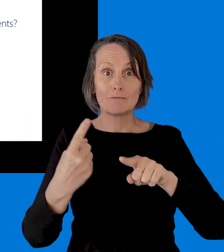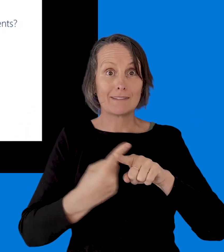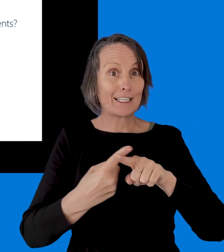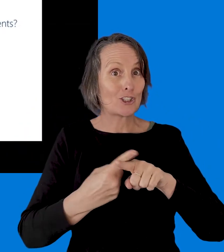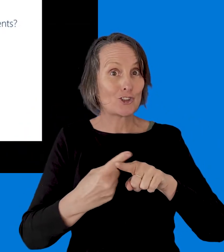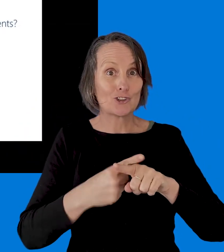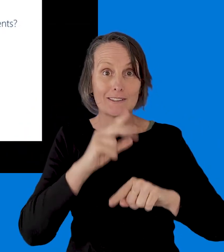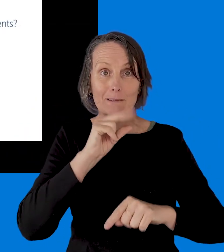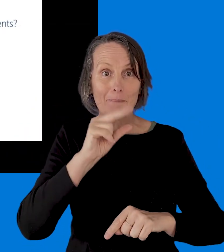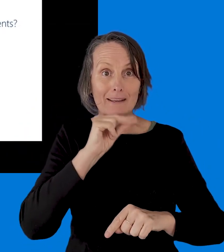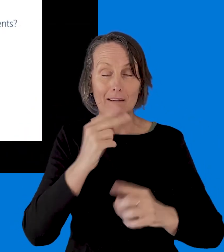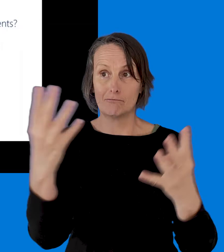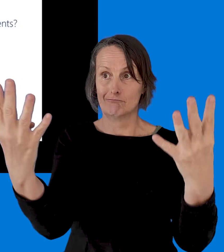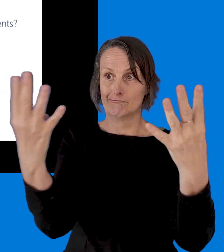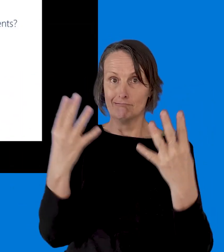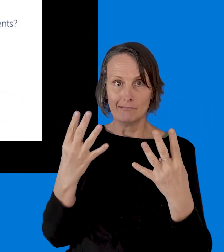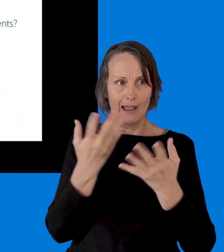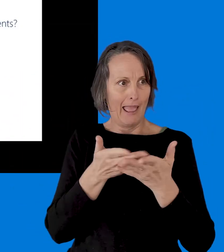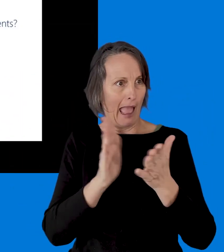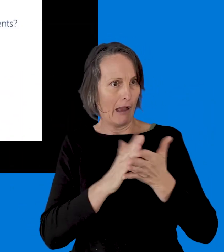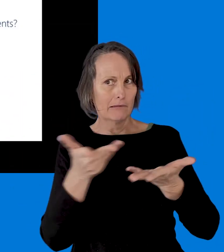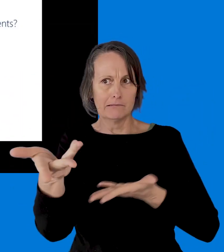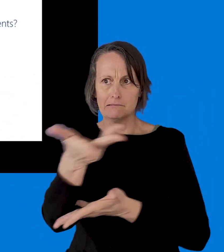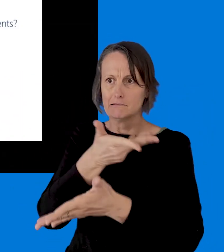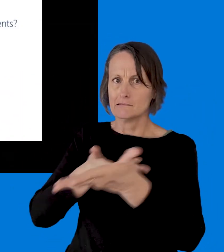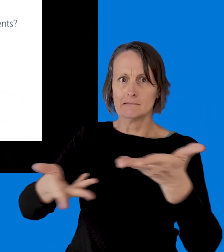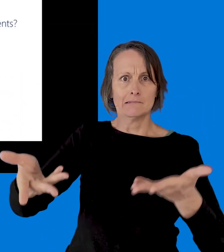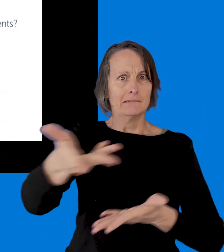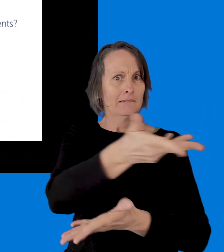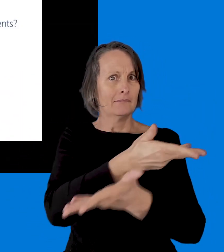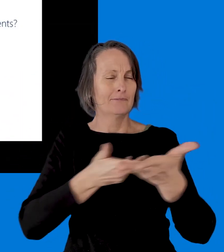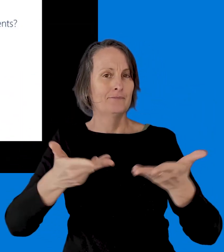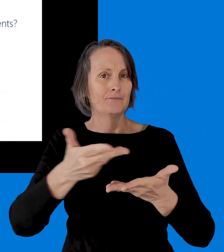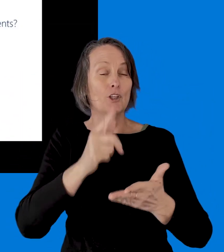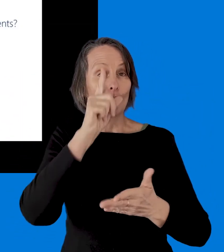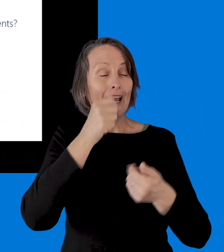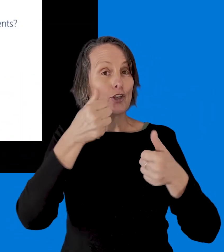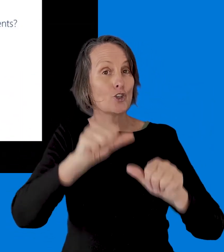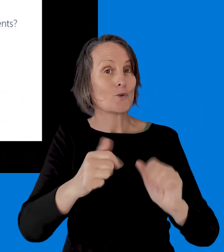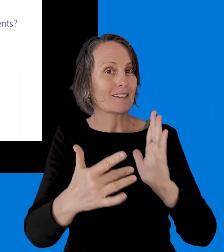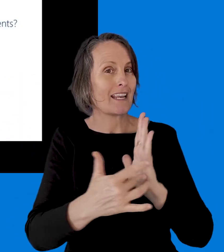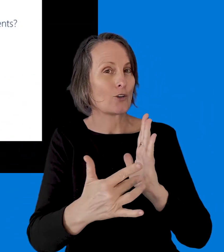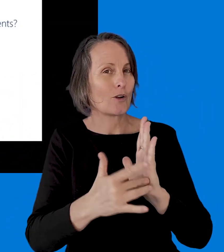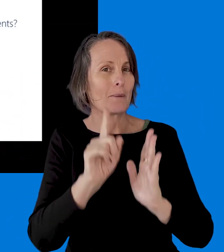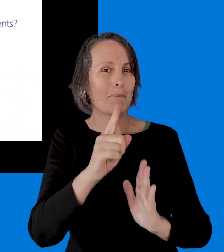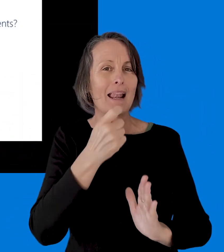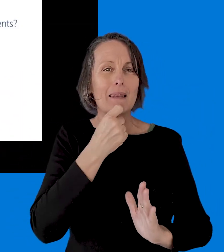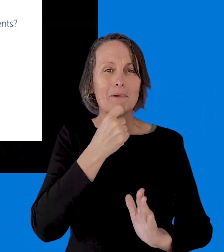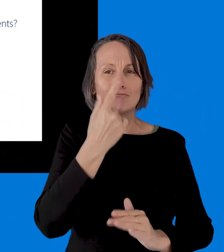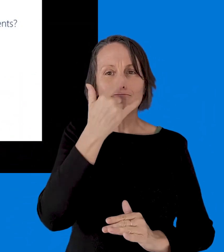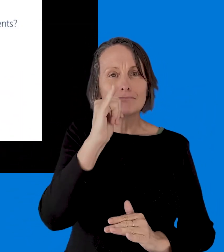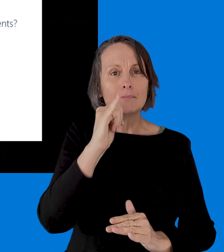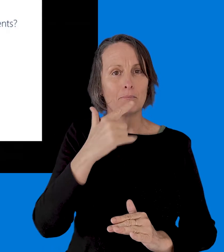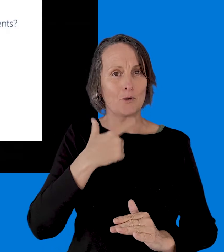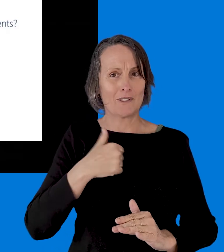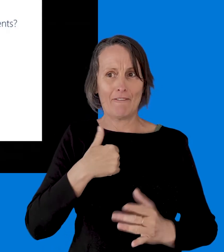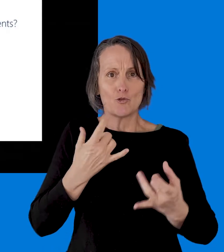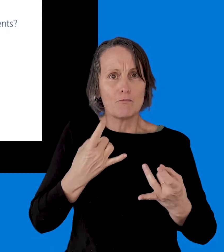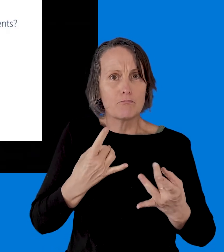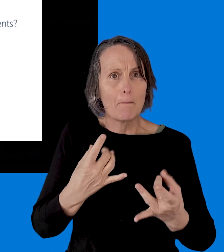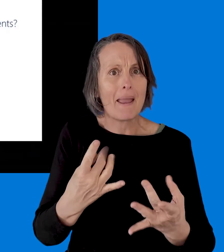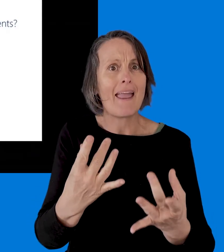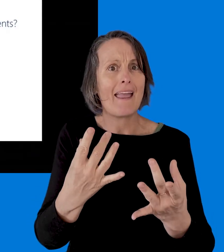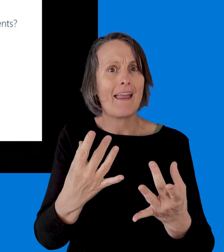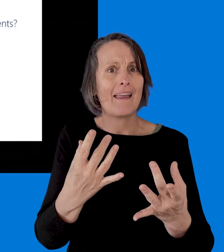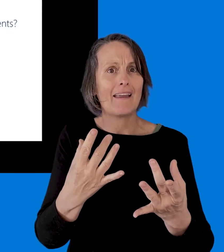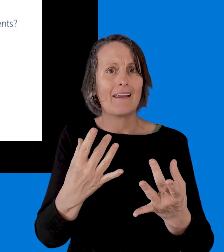You have a group of them that are coming. How in the world are you going to engage with them? Okay, I've shown you how you can use this tech, but there's still the problem of you're prepping